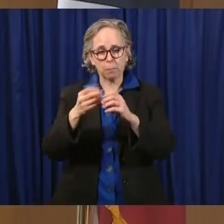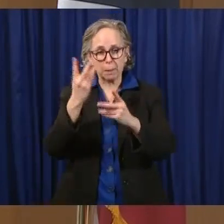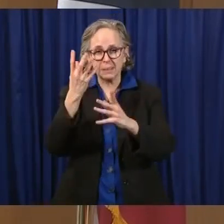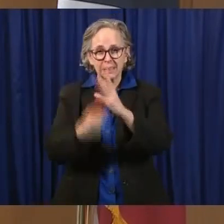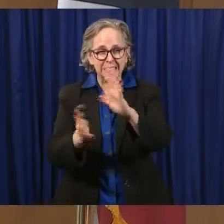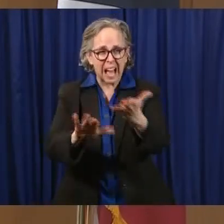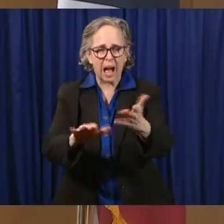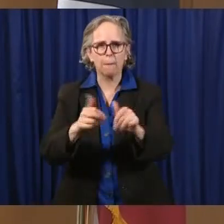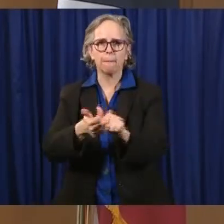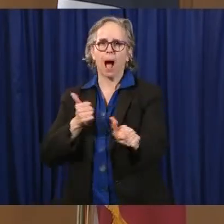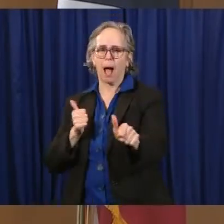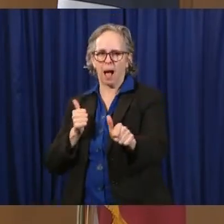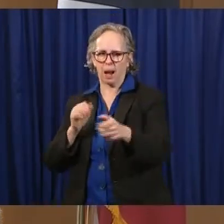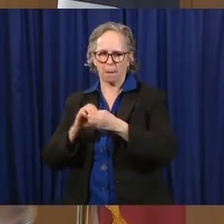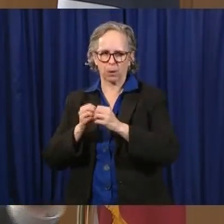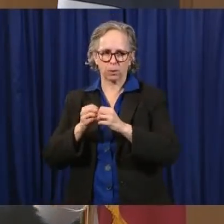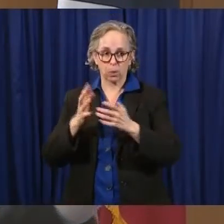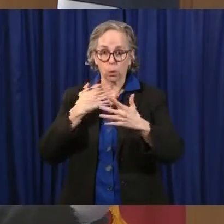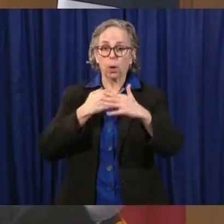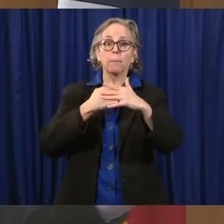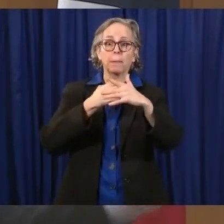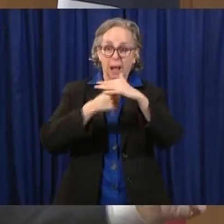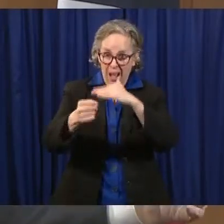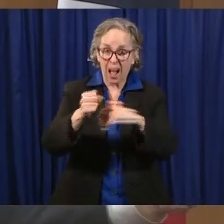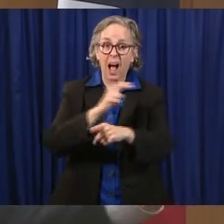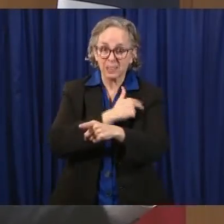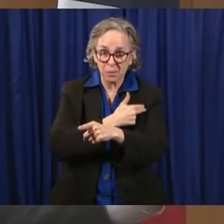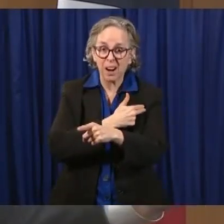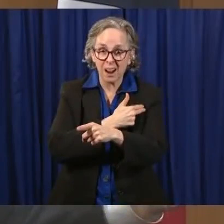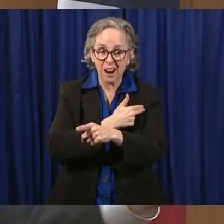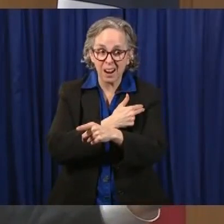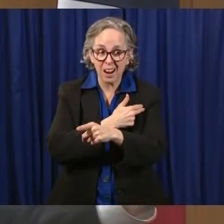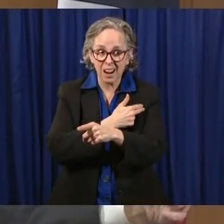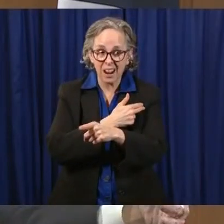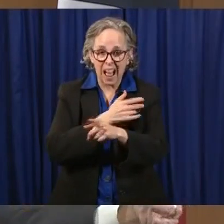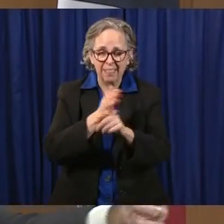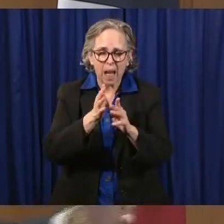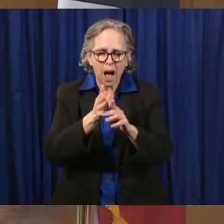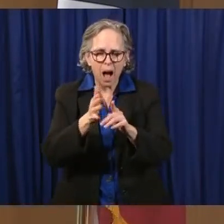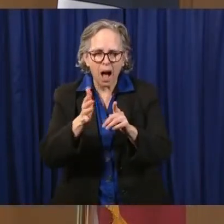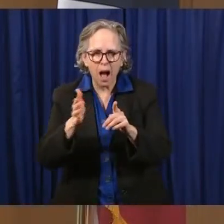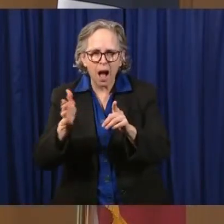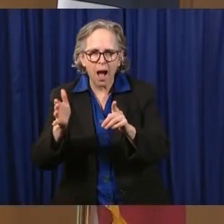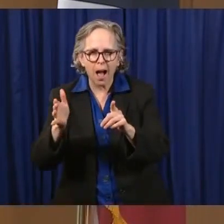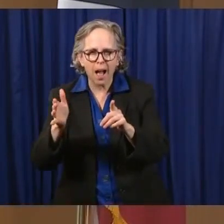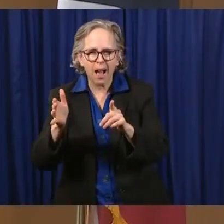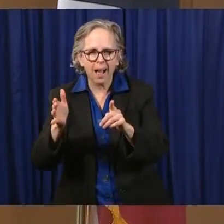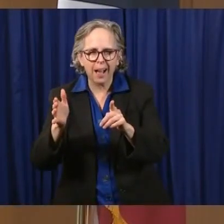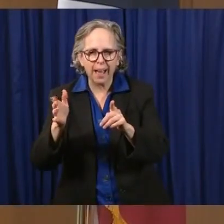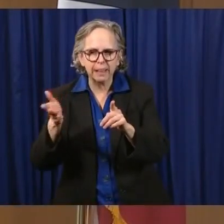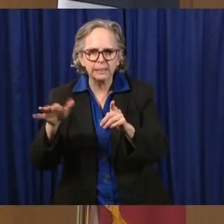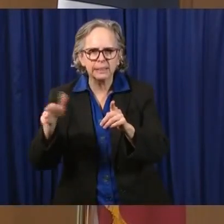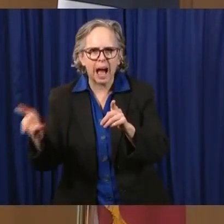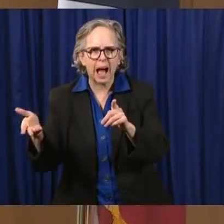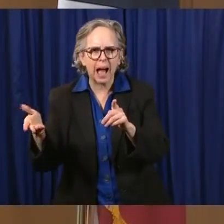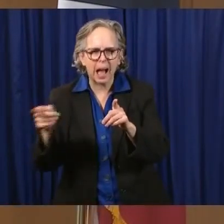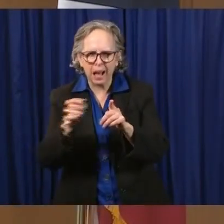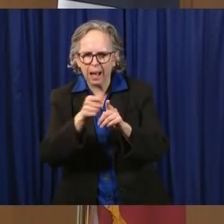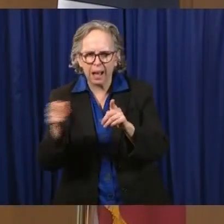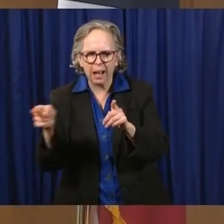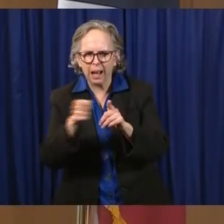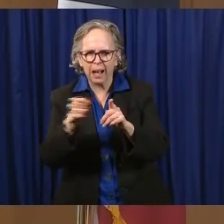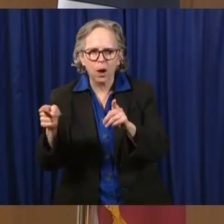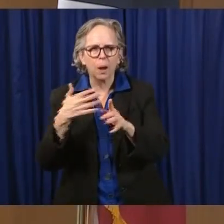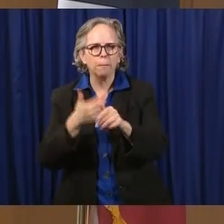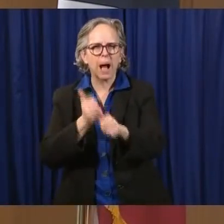admissions lags obviously from where the person got infected. But the hospital admissions are